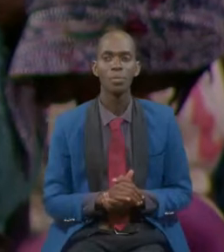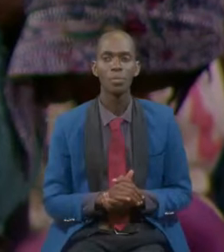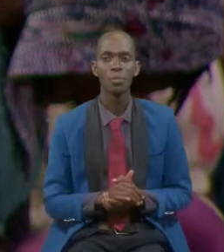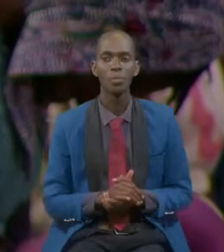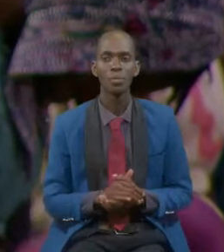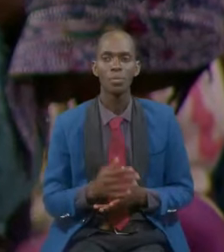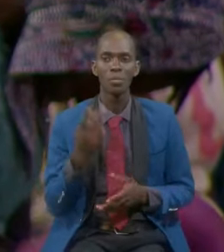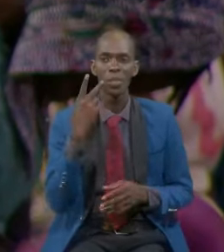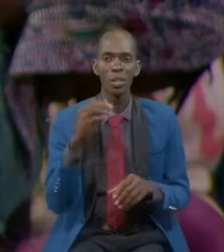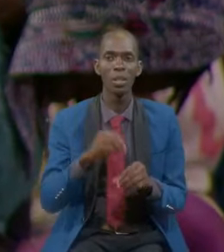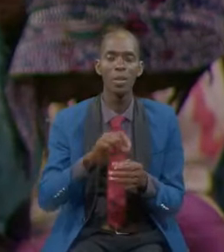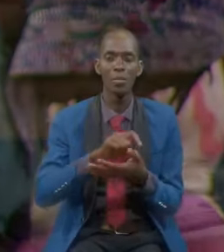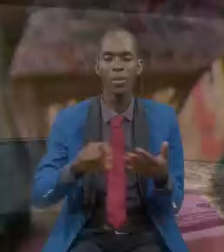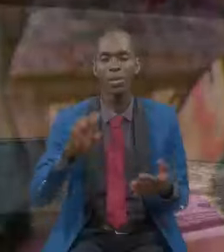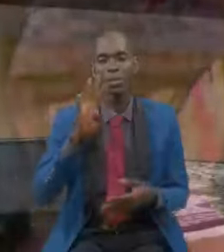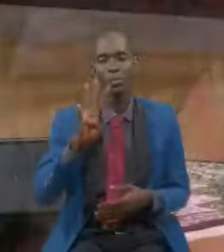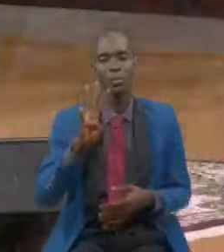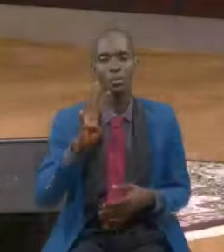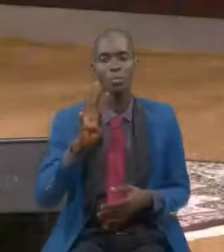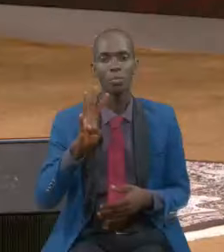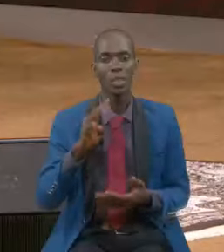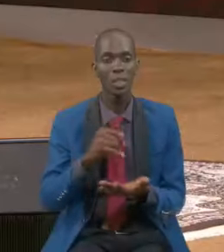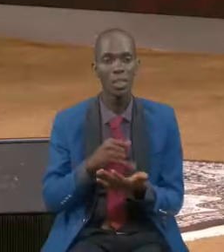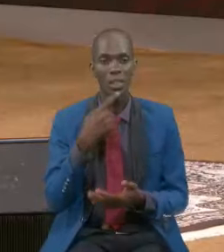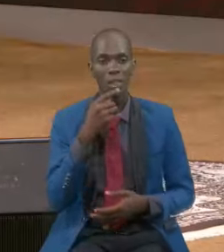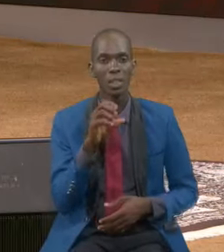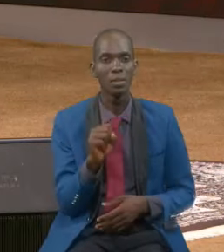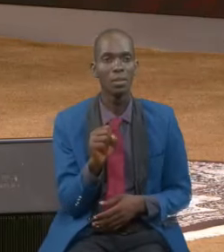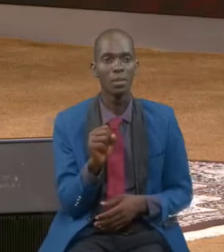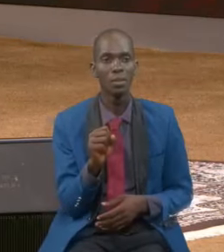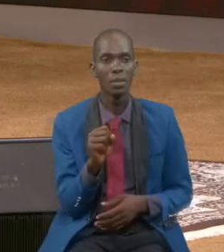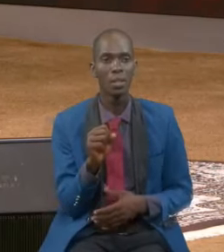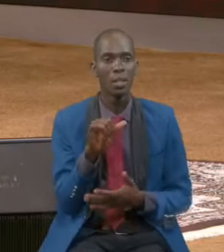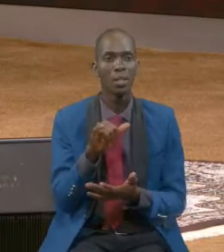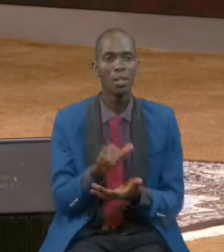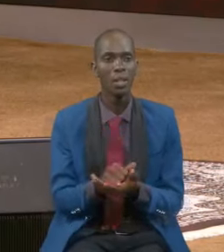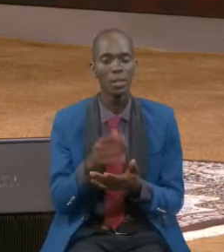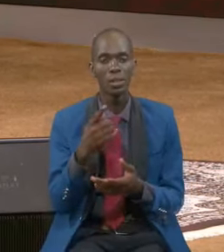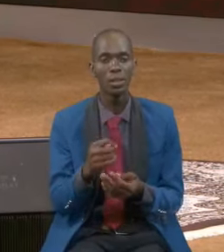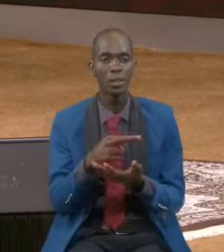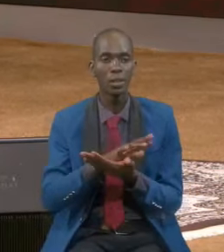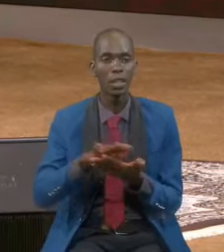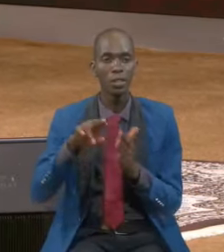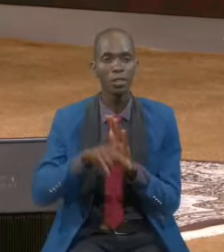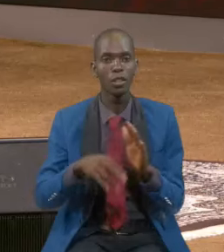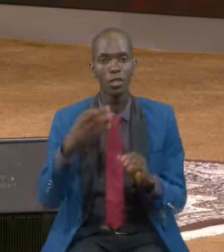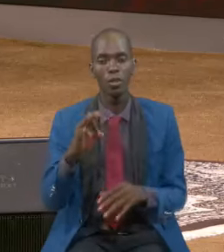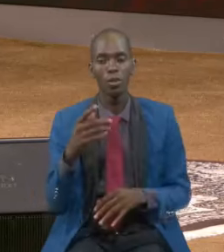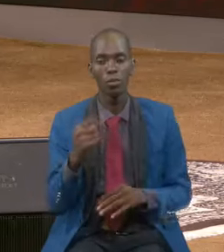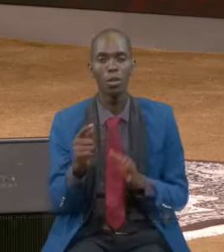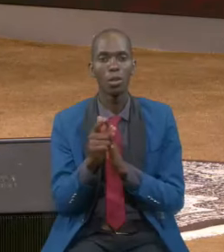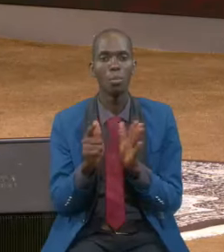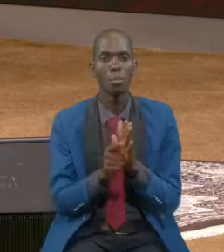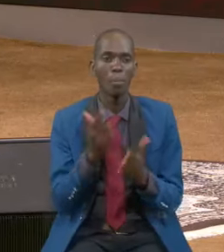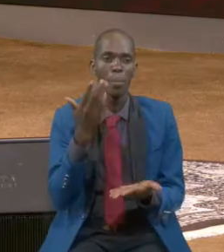Look at verse 4. In verse 4, it says that the righteousness of the Lord may